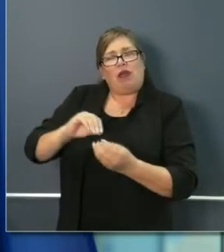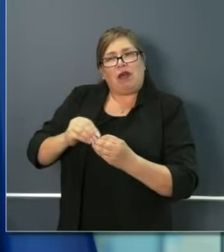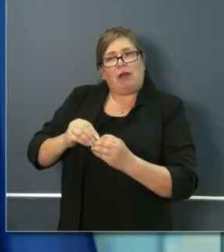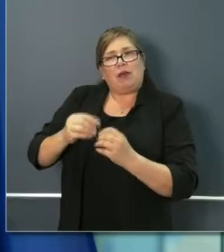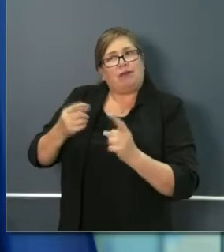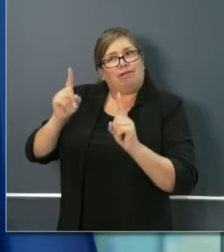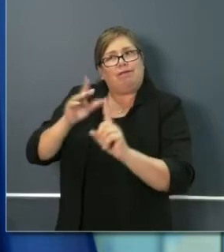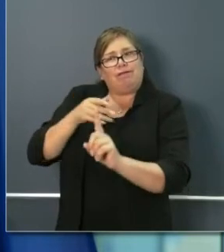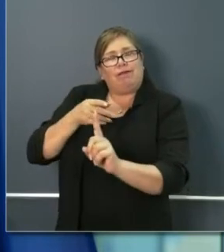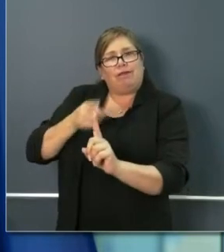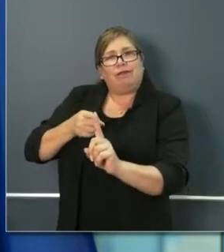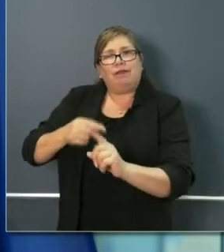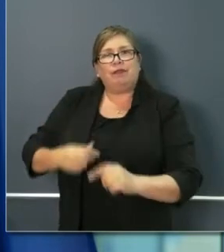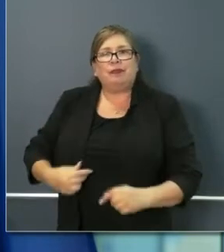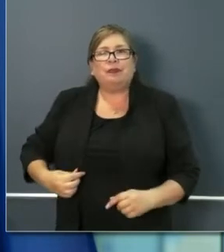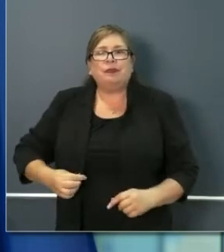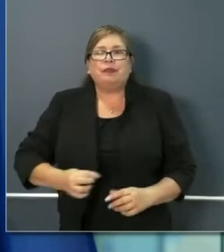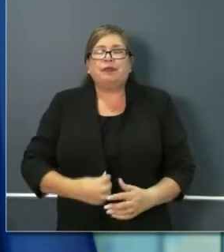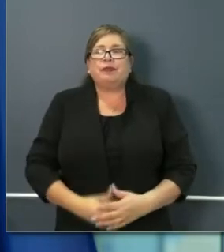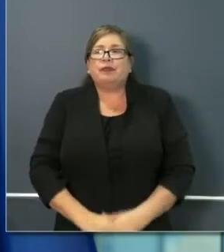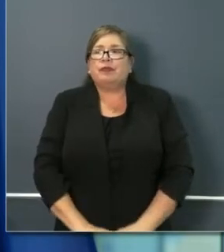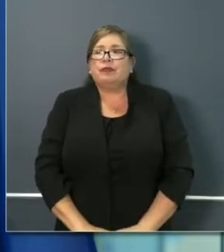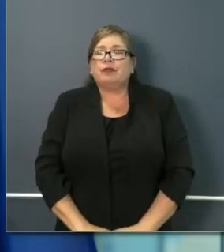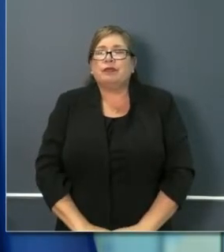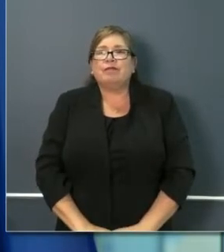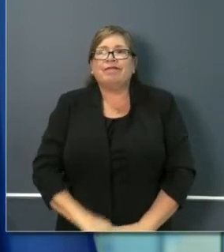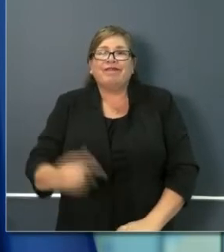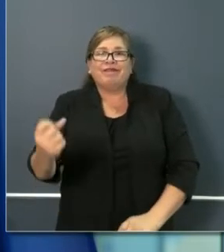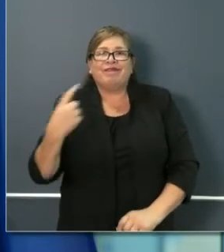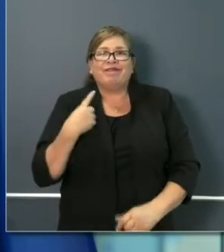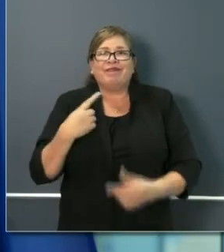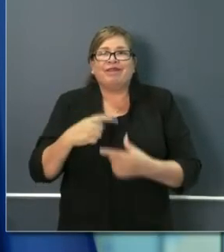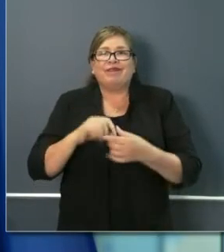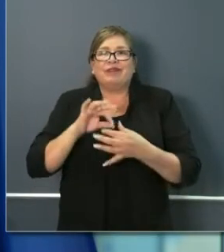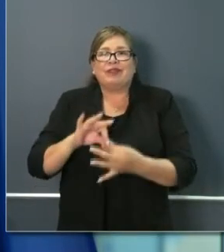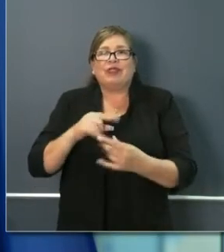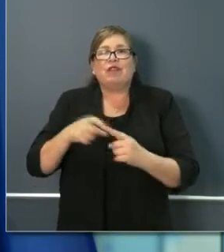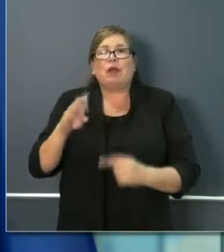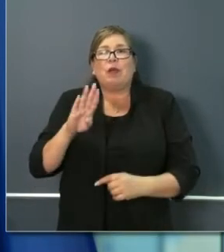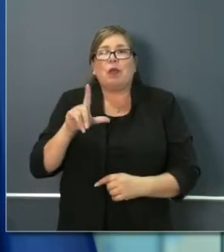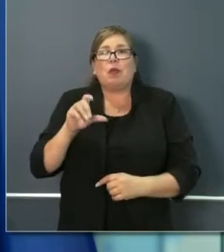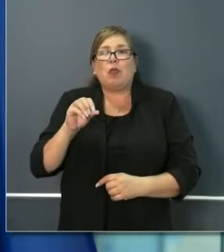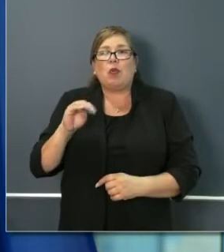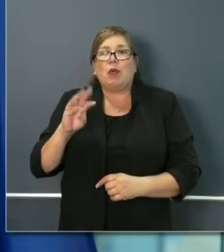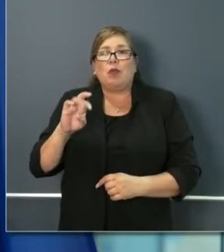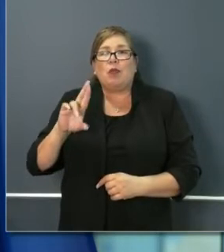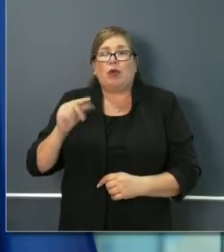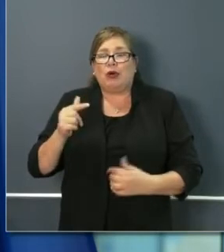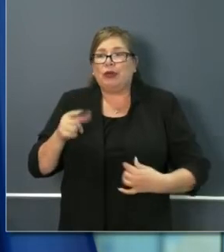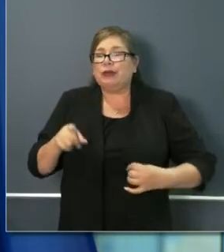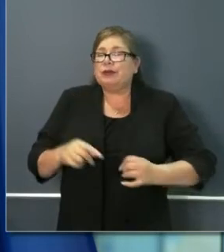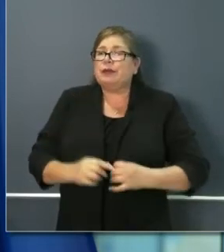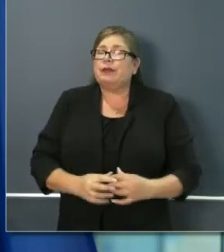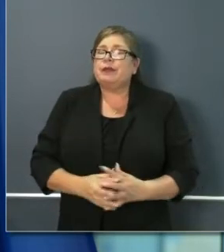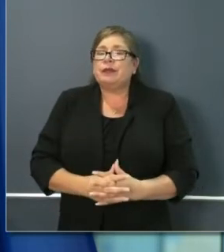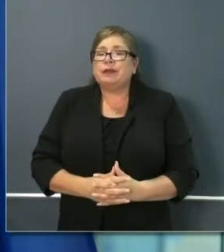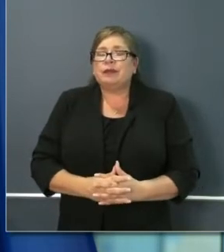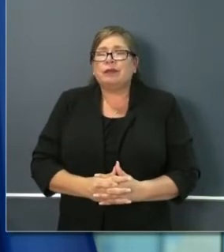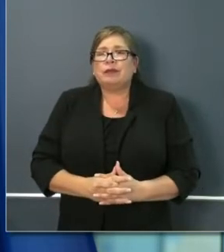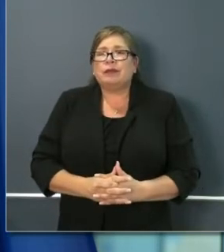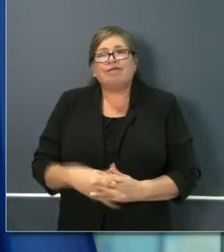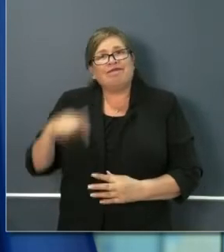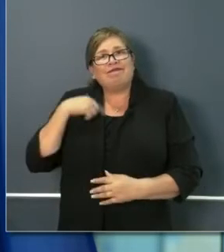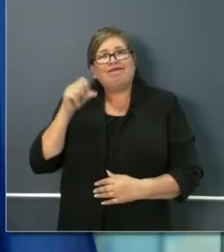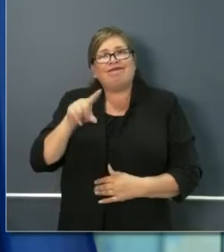Yes, thanks, Governor. I had a question regarding your executive order yesterday in the health corps. Do you foresee at any